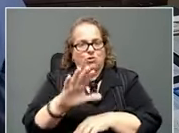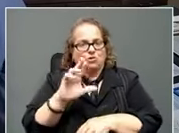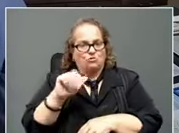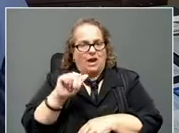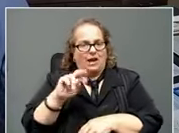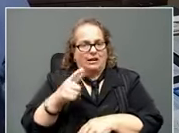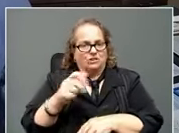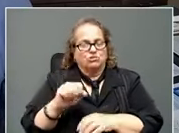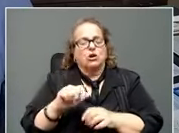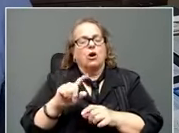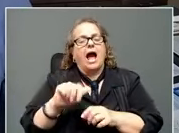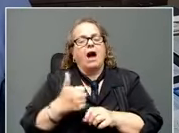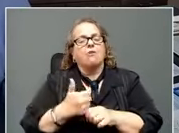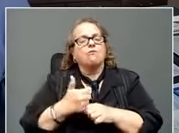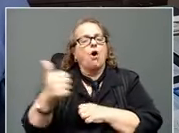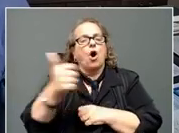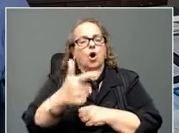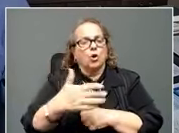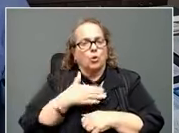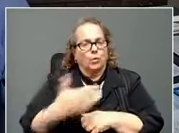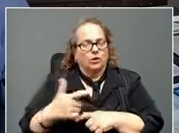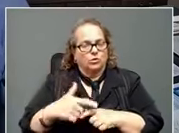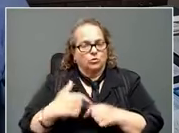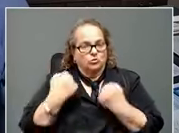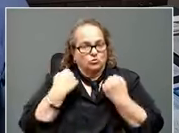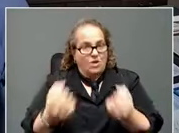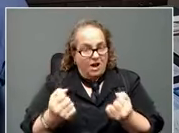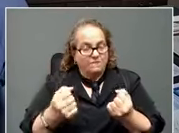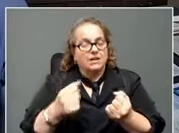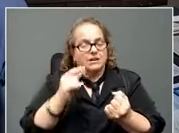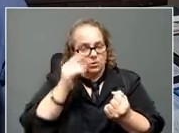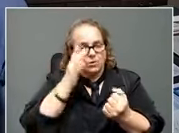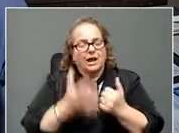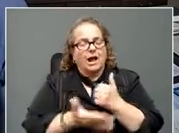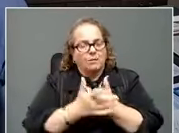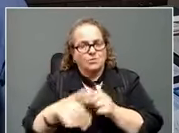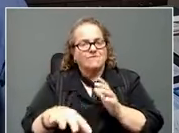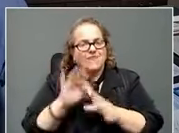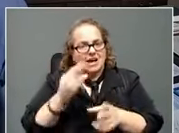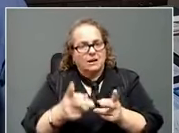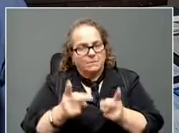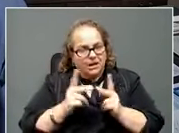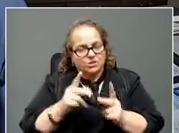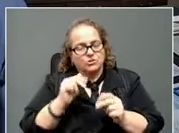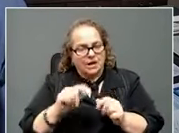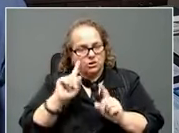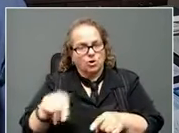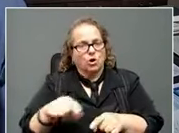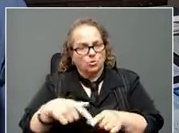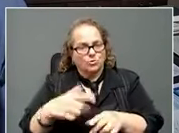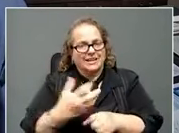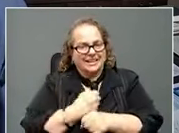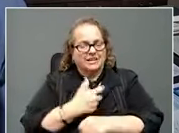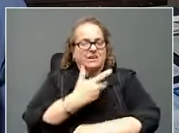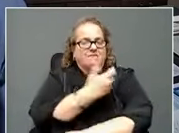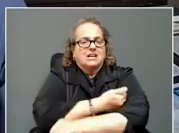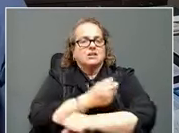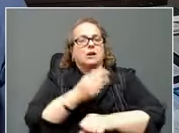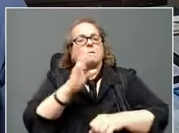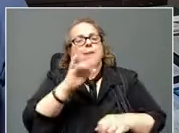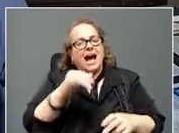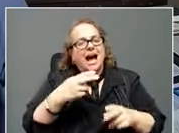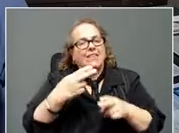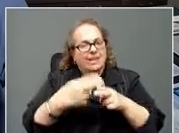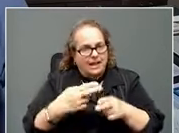willing to travel, and it will help you locate places that you can go get vaccine by specific type. Now, of course, you want to look for